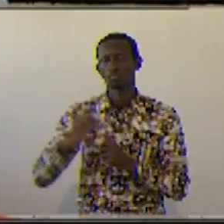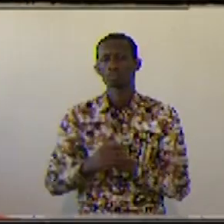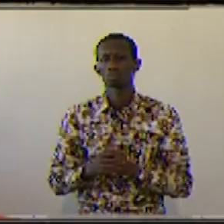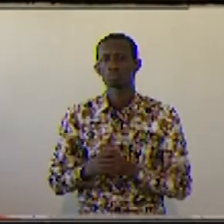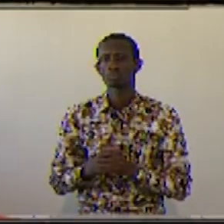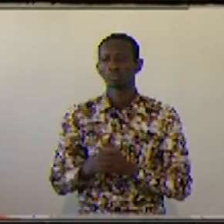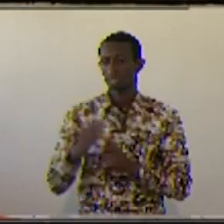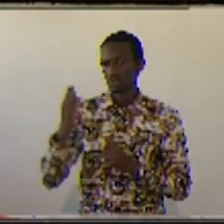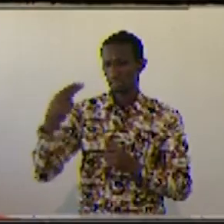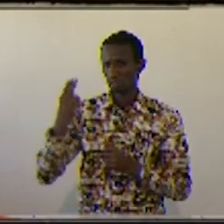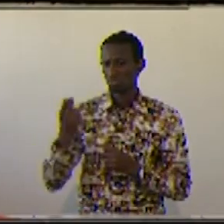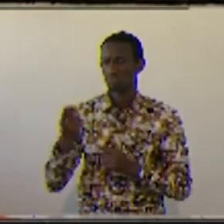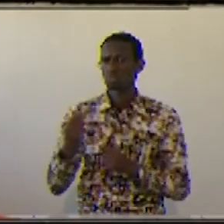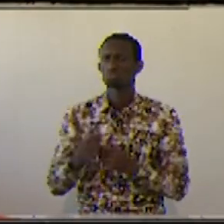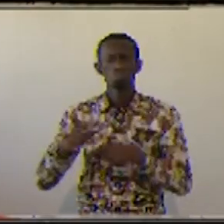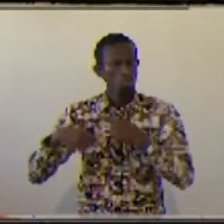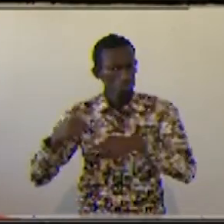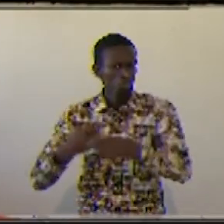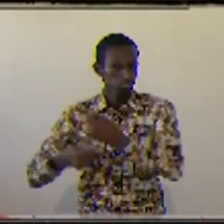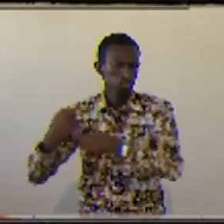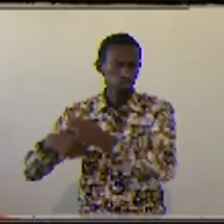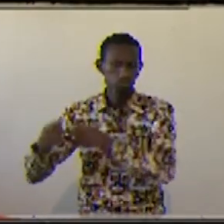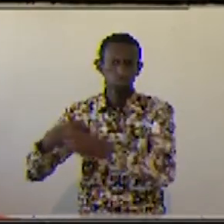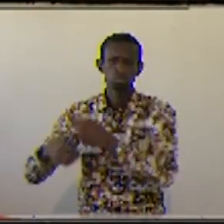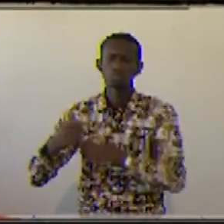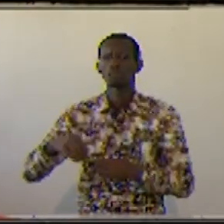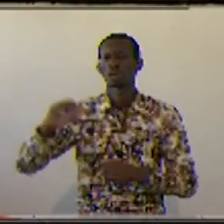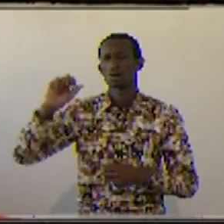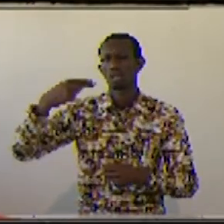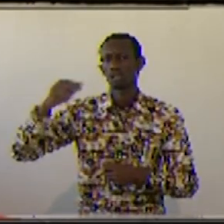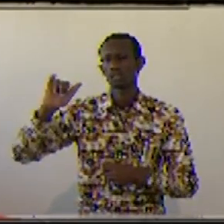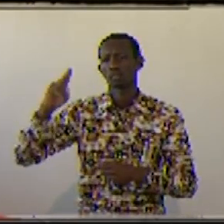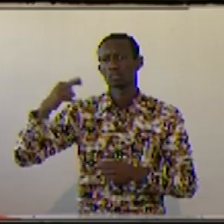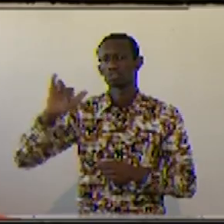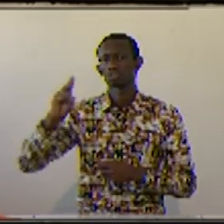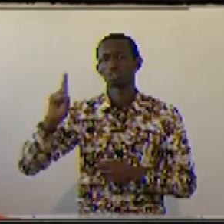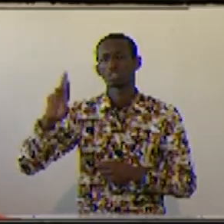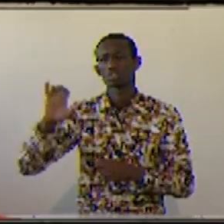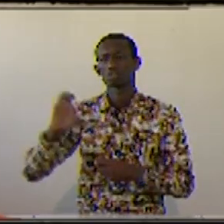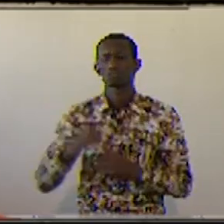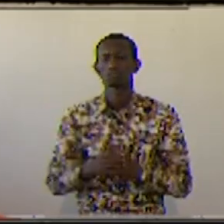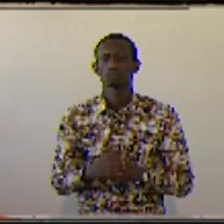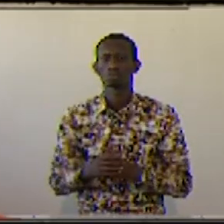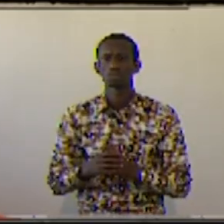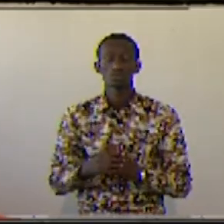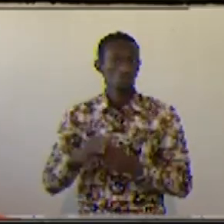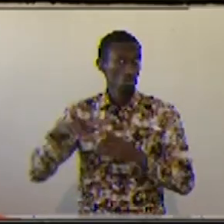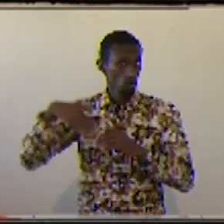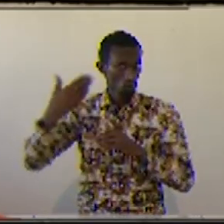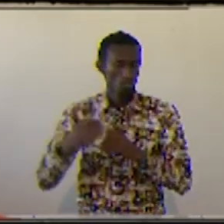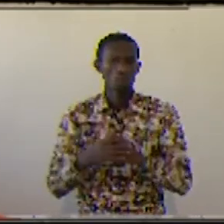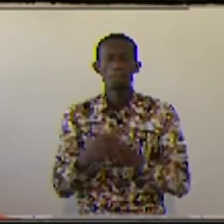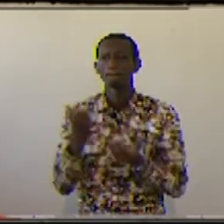This type of reaction will always produce hydrogen. And now, what is next is to balance.